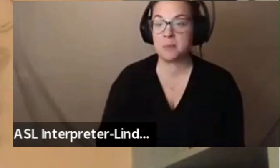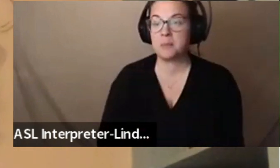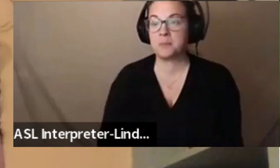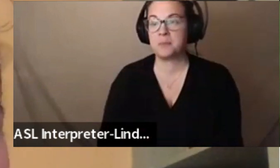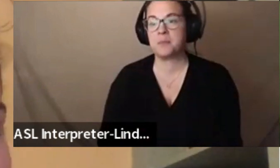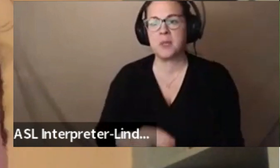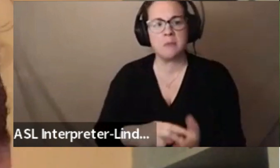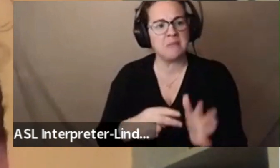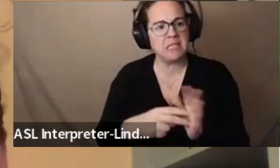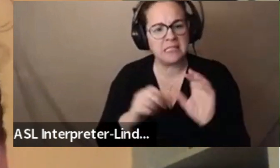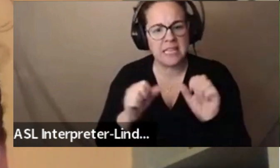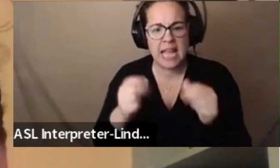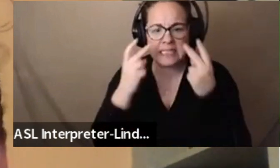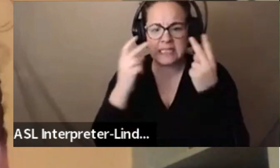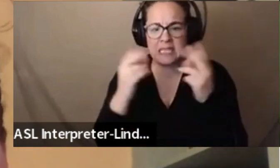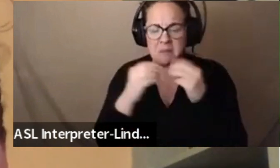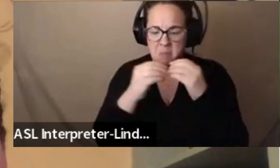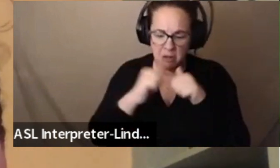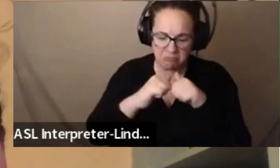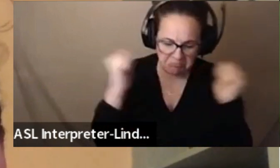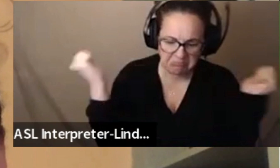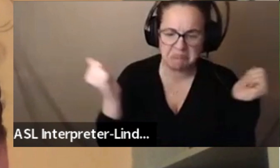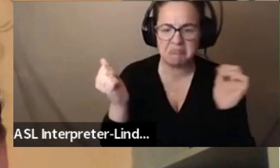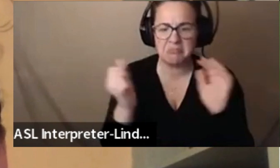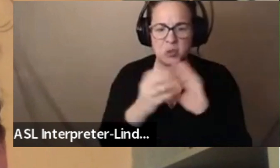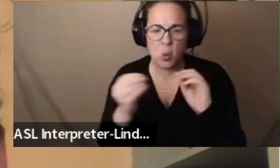up possibilities for